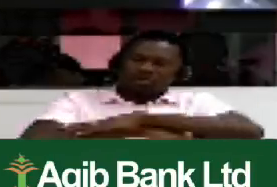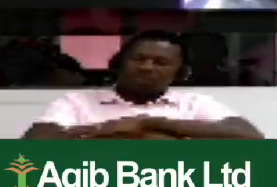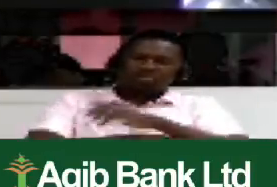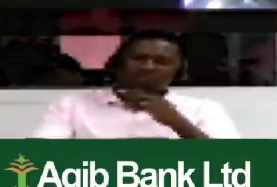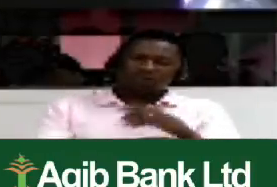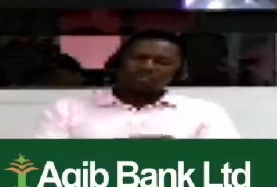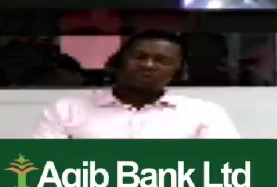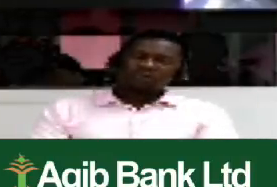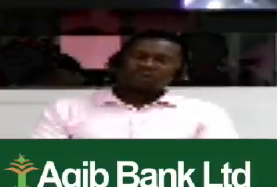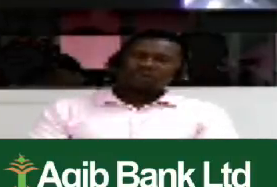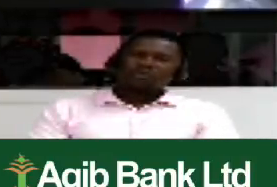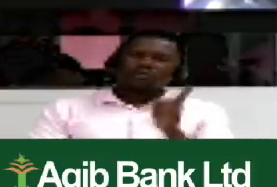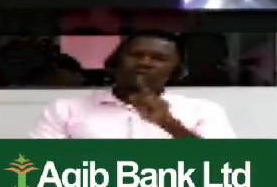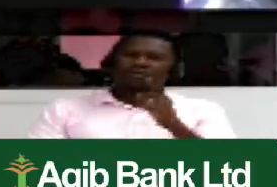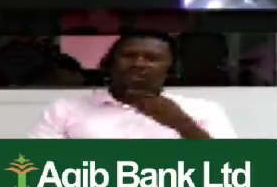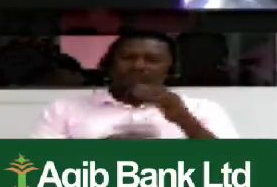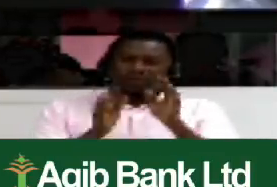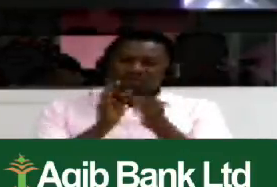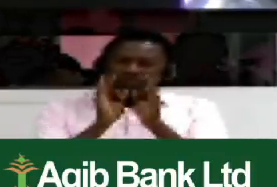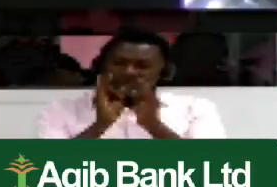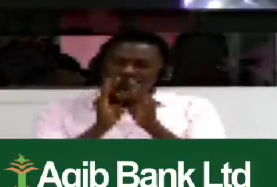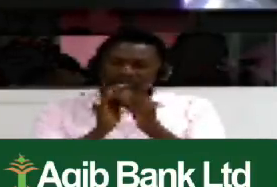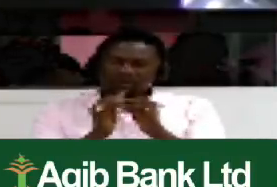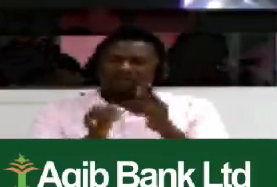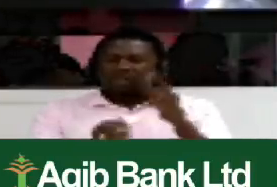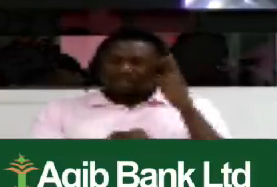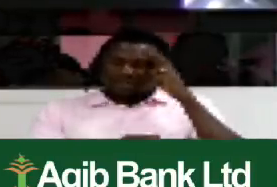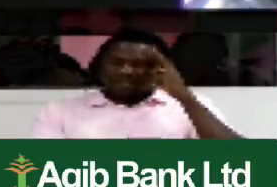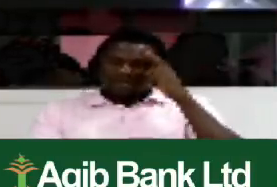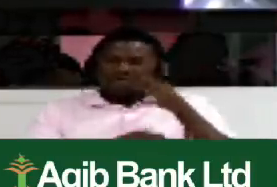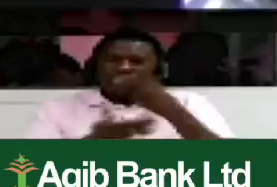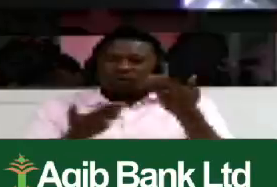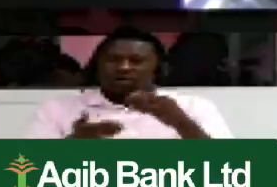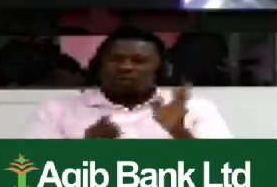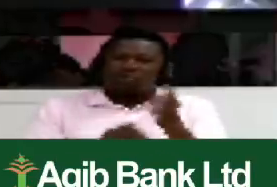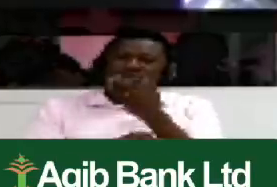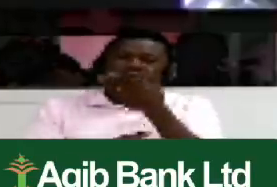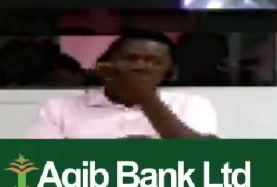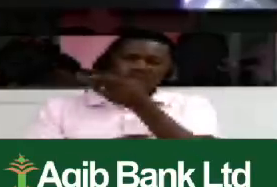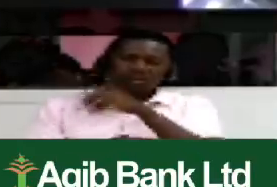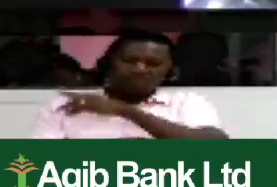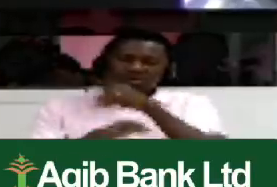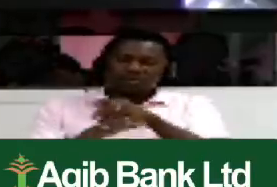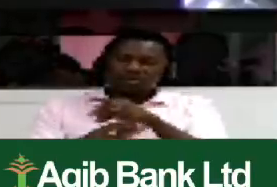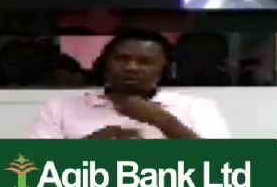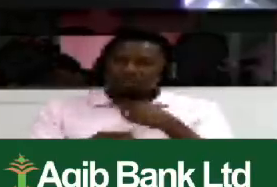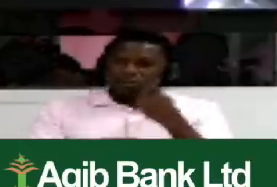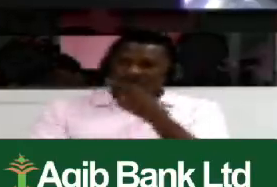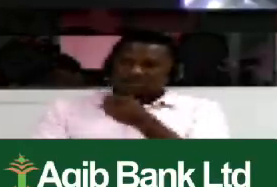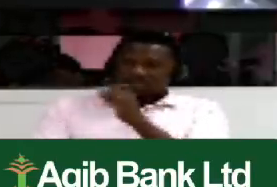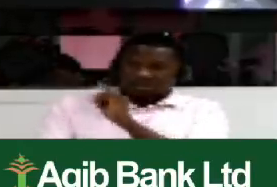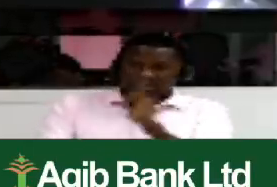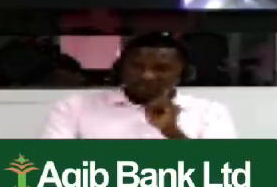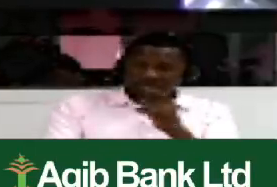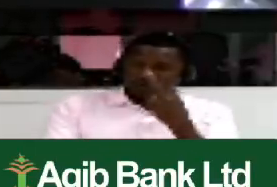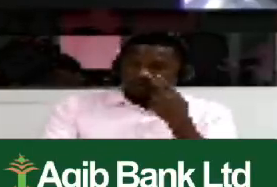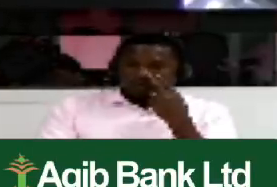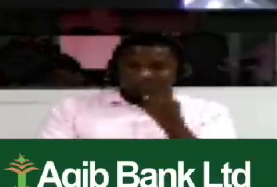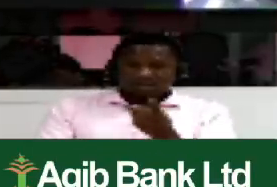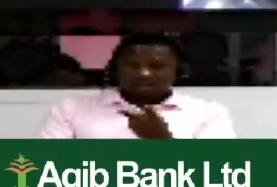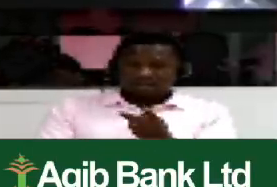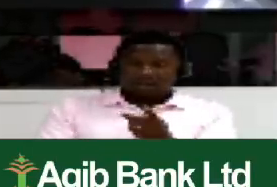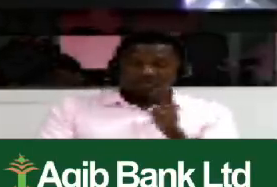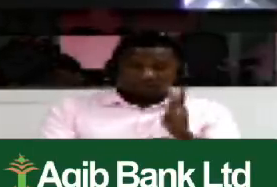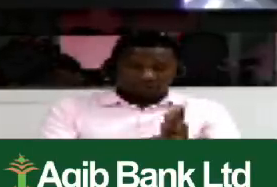he explained, the reason why he went to get a member of the fire service was so this individual could witness the suspension of